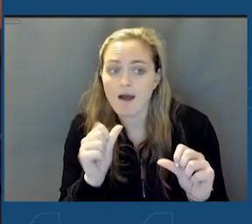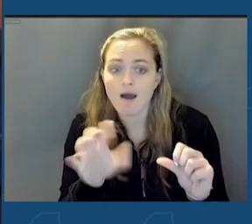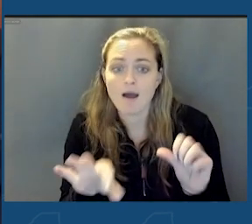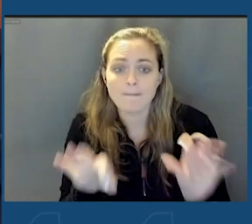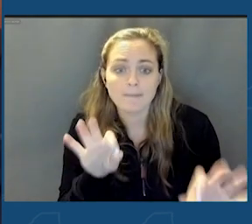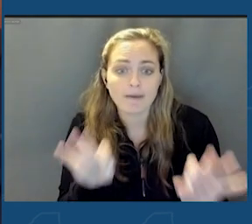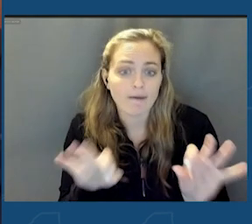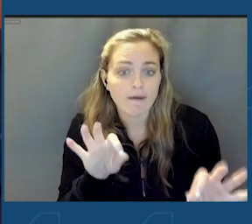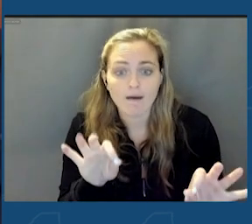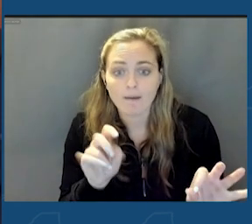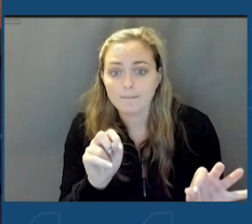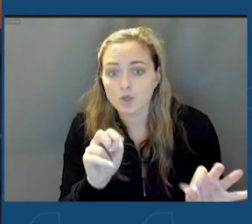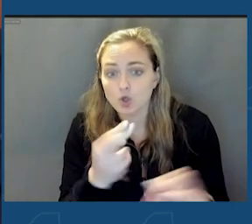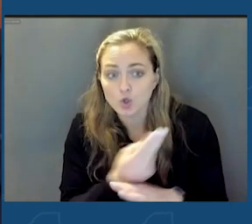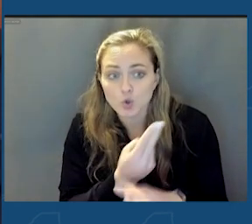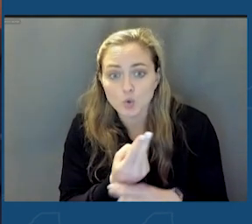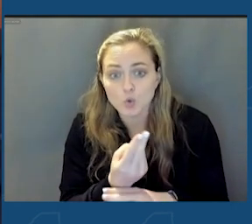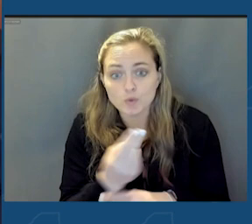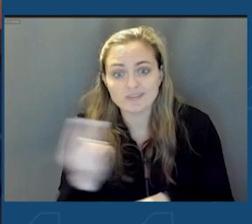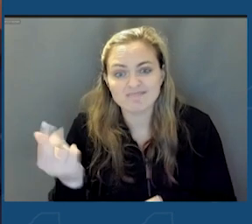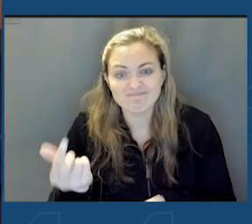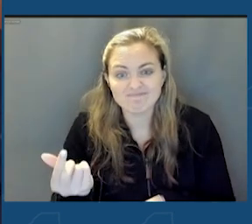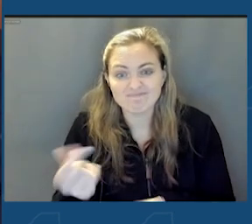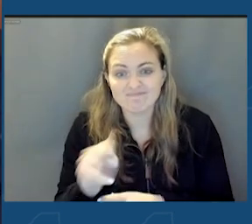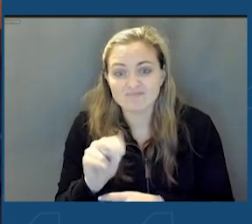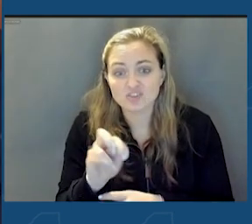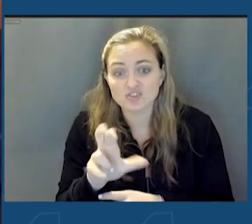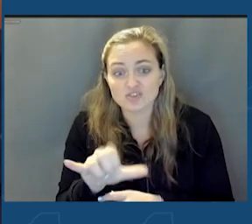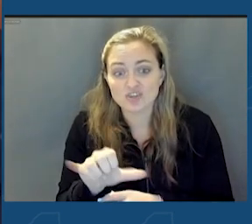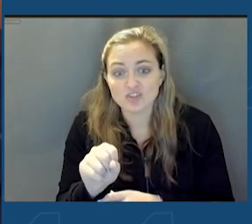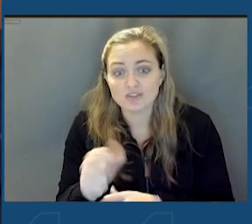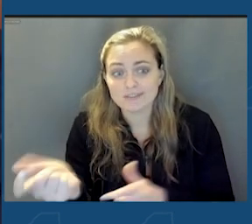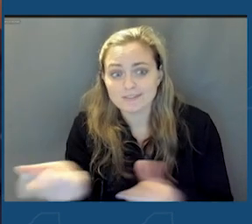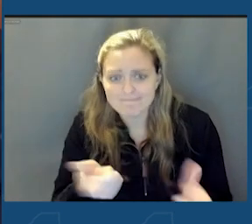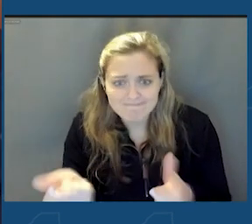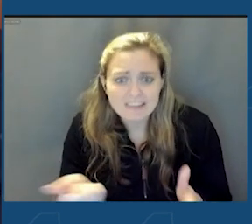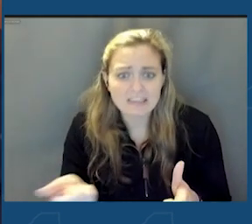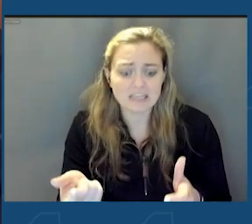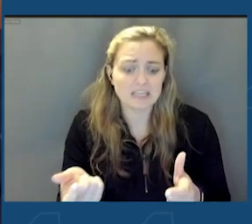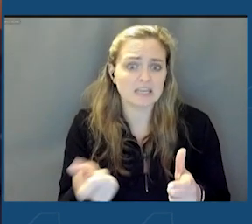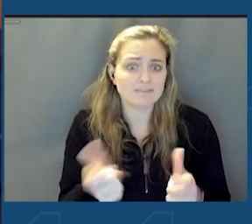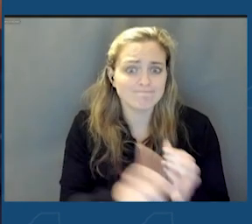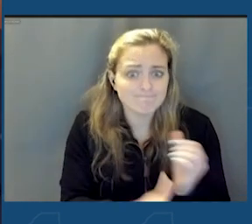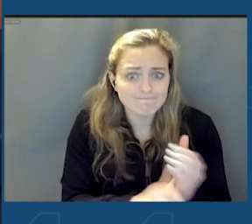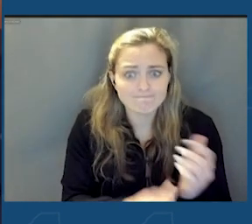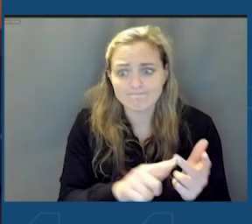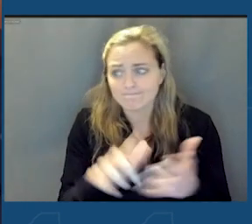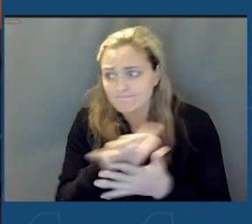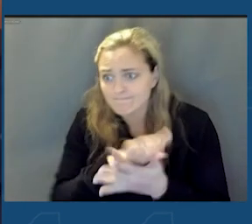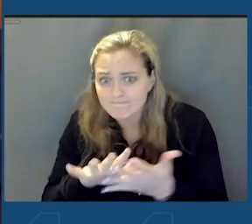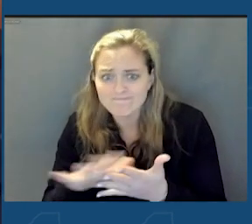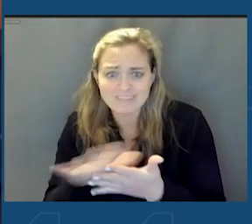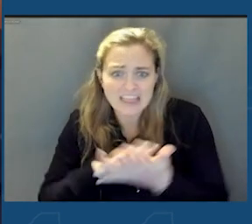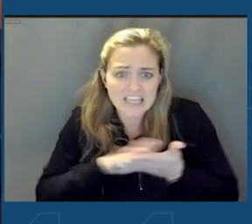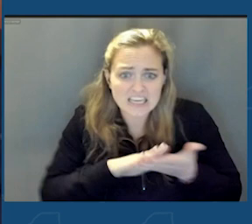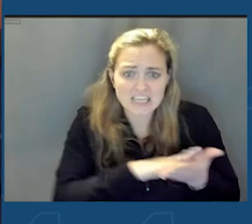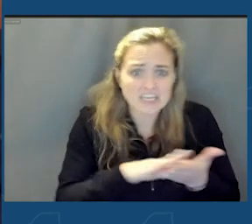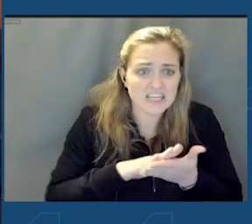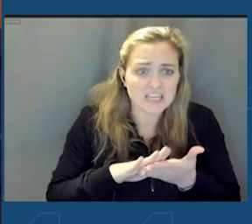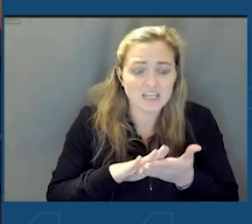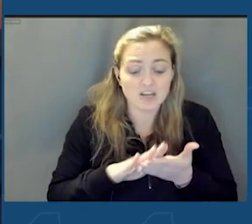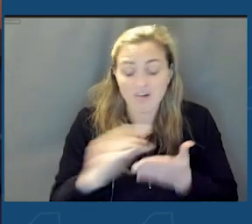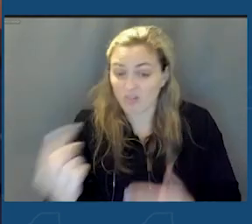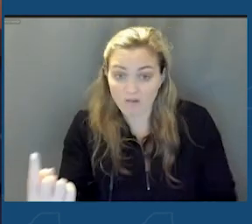syringes. She's hosing defecation, urination all around her trailer. She out there by